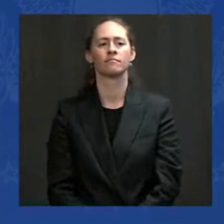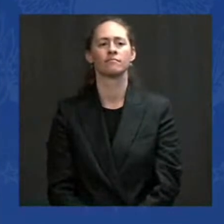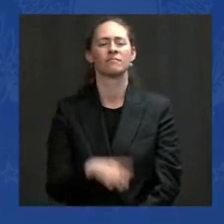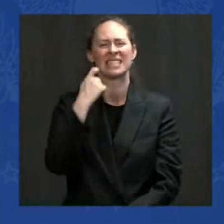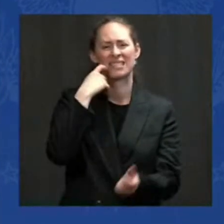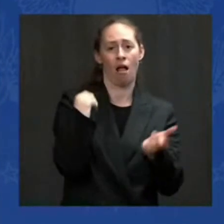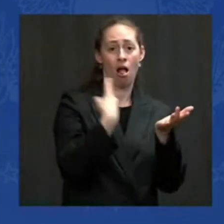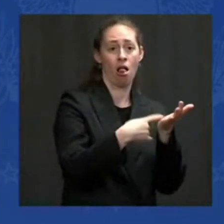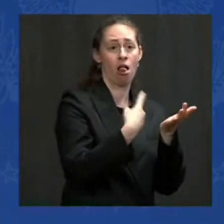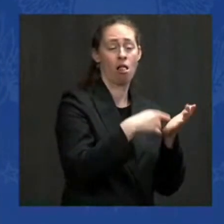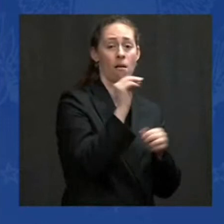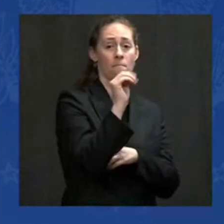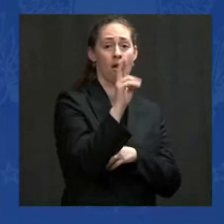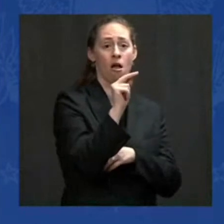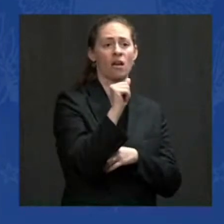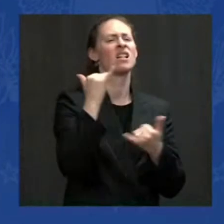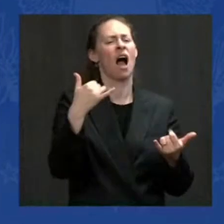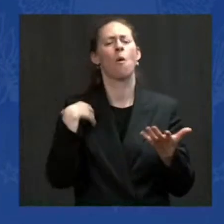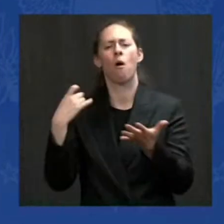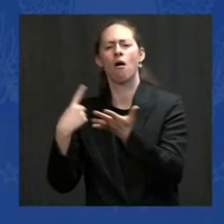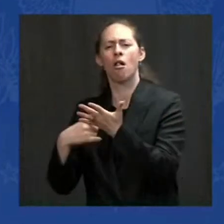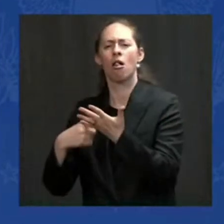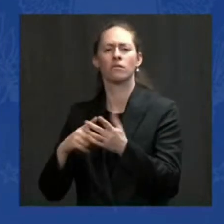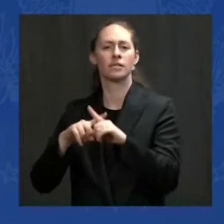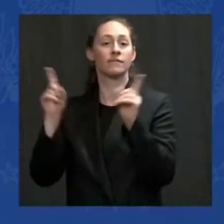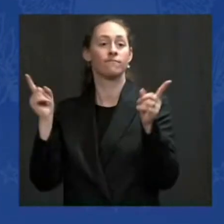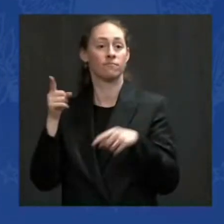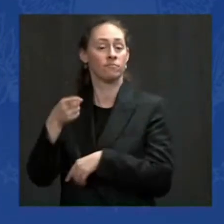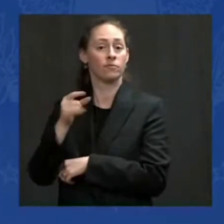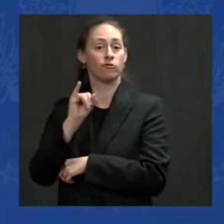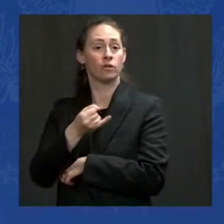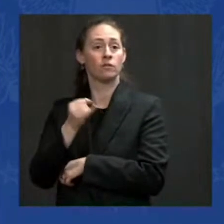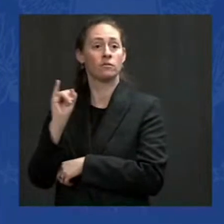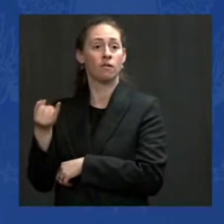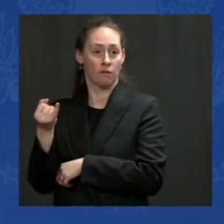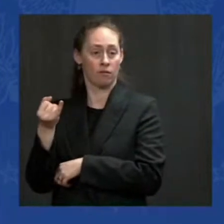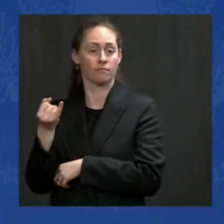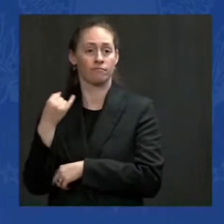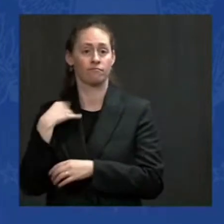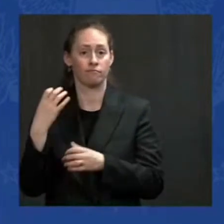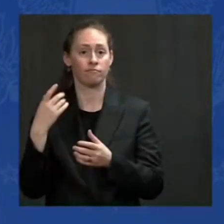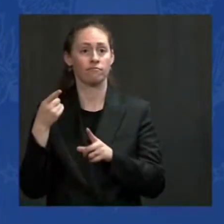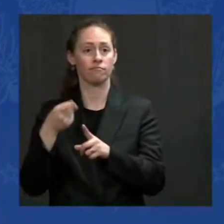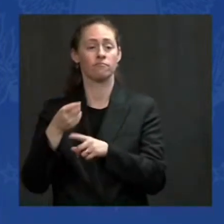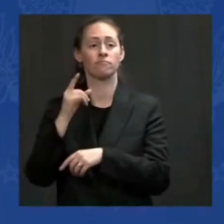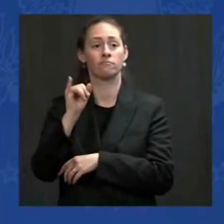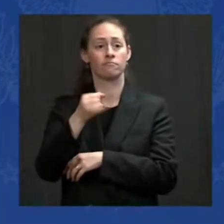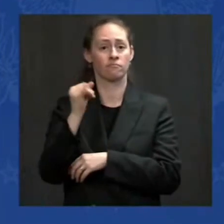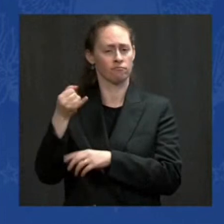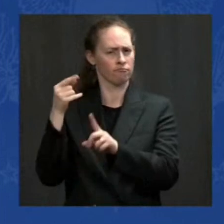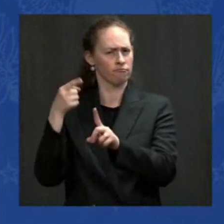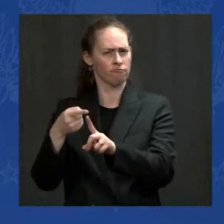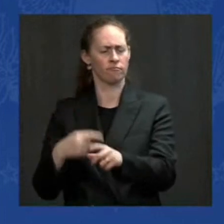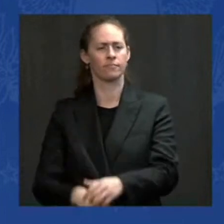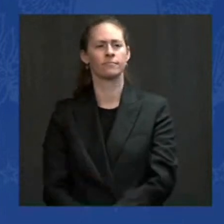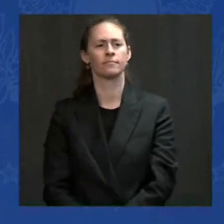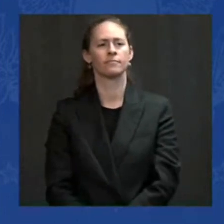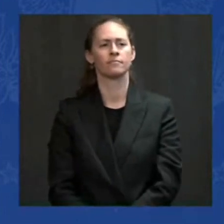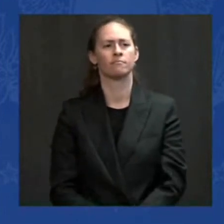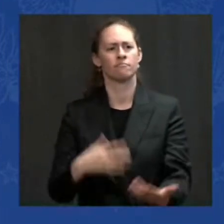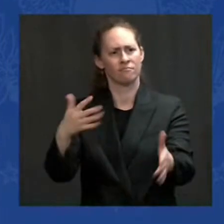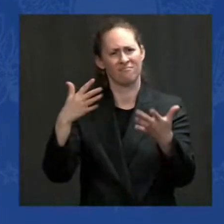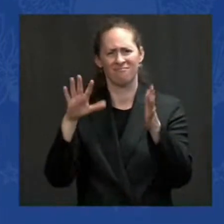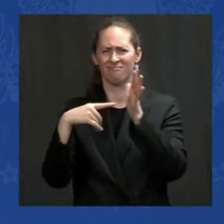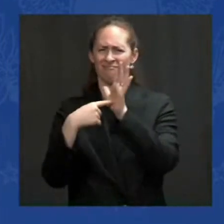the J&J vaccines? There's indirect and direct evidence for effectiveness of J&J against the